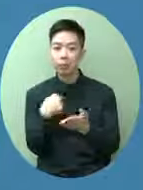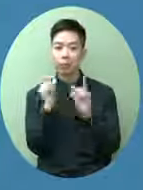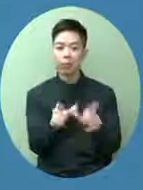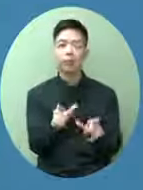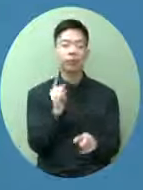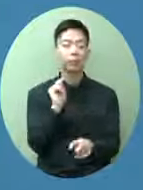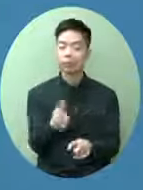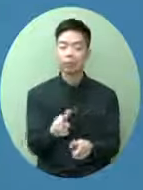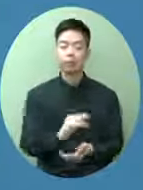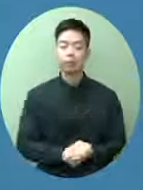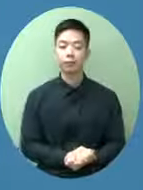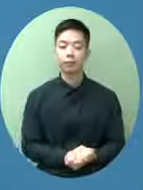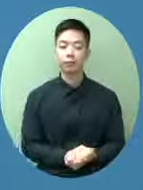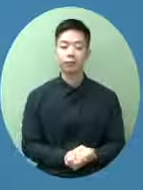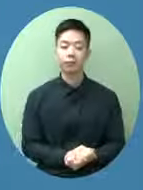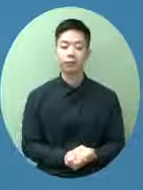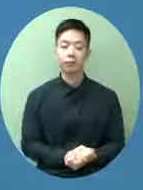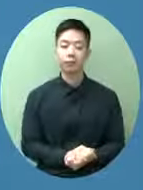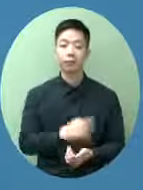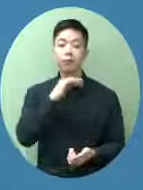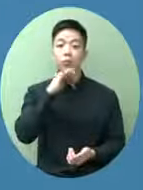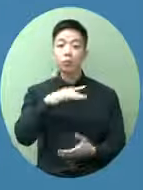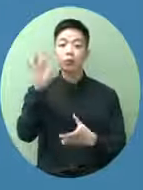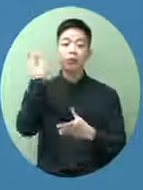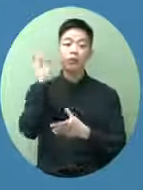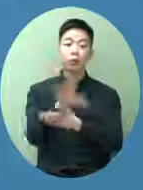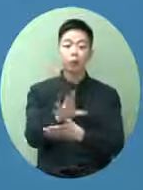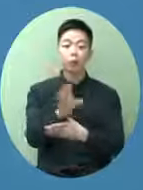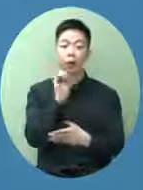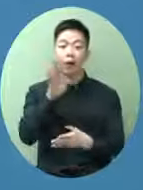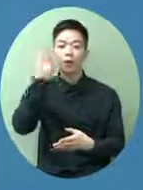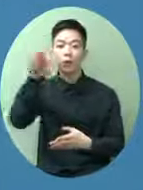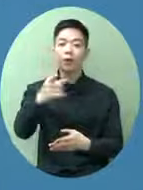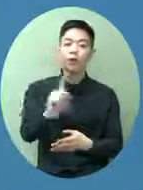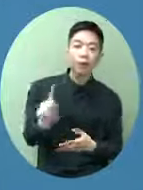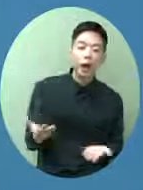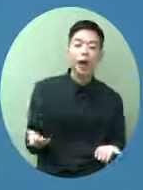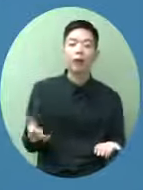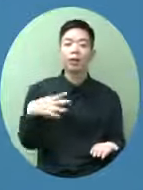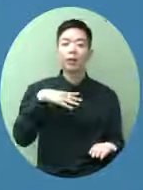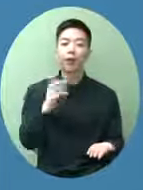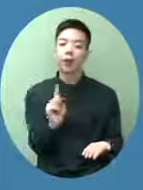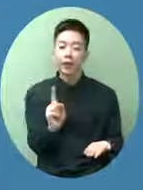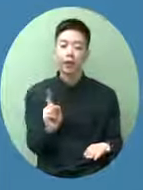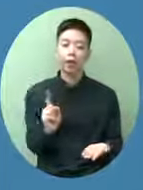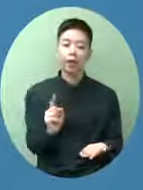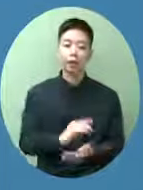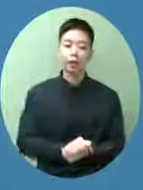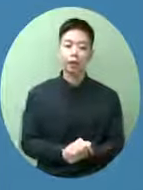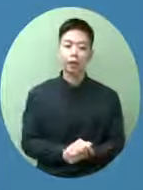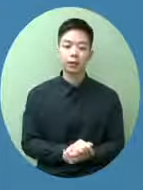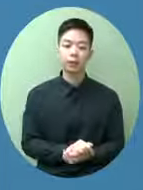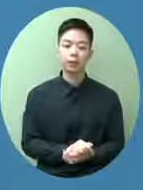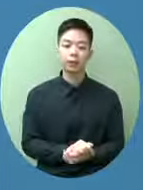predetermine situationthat we will be able to achieve that sort of quarantine